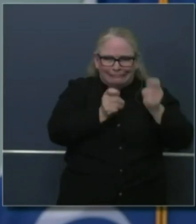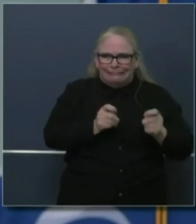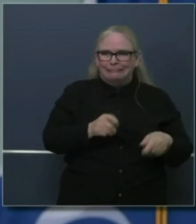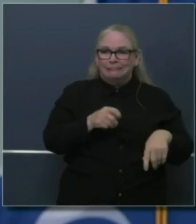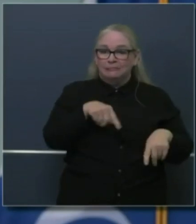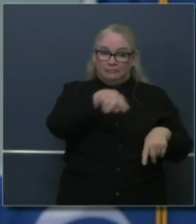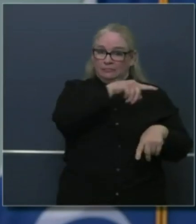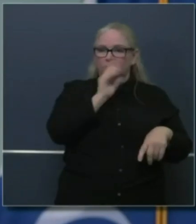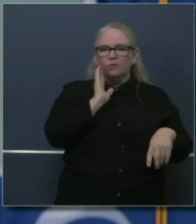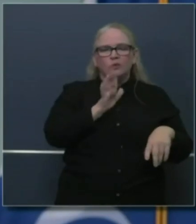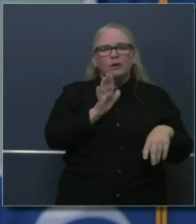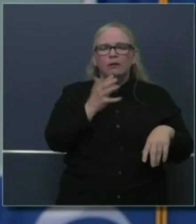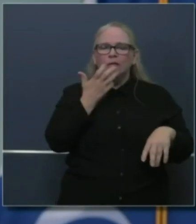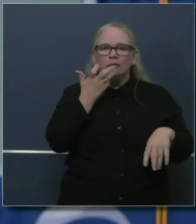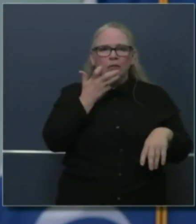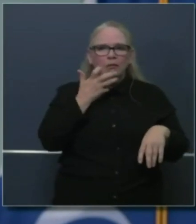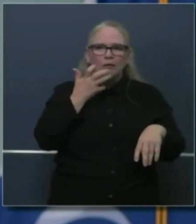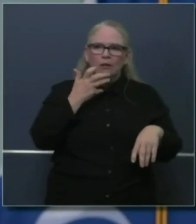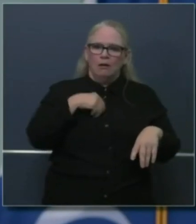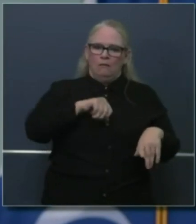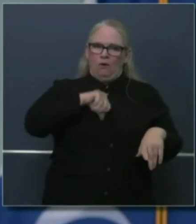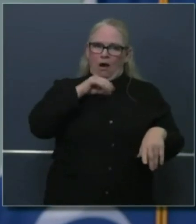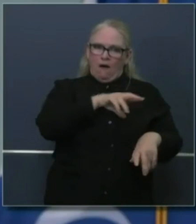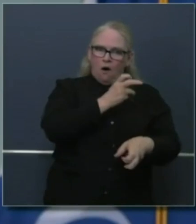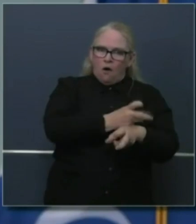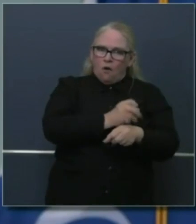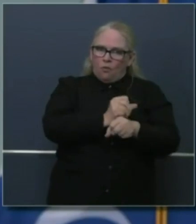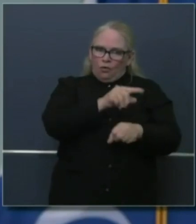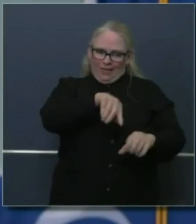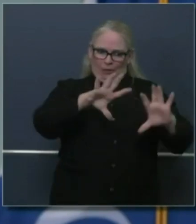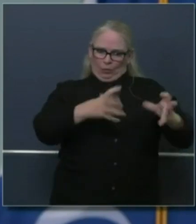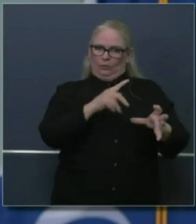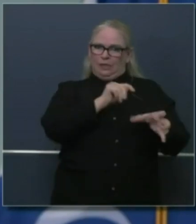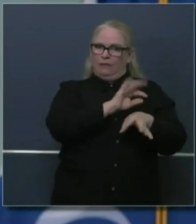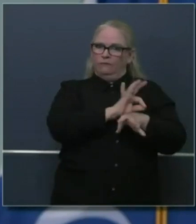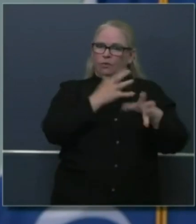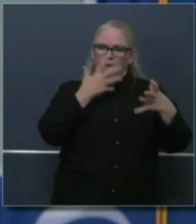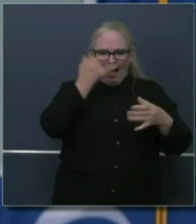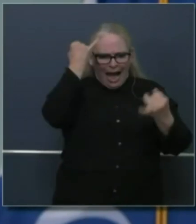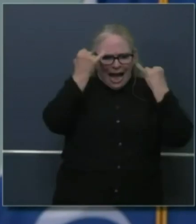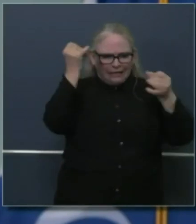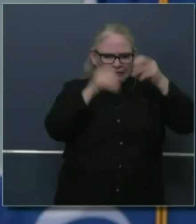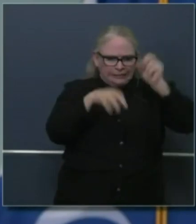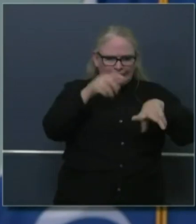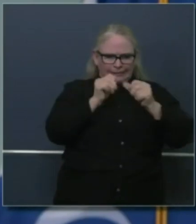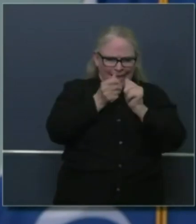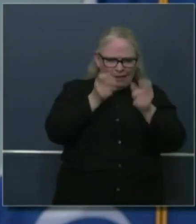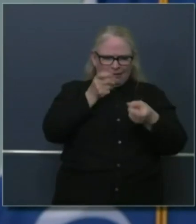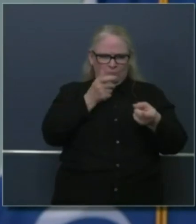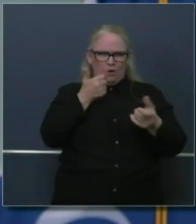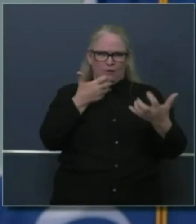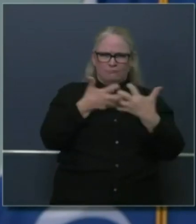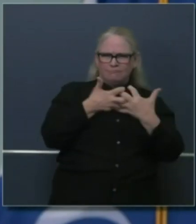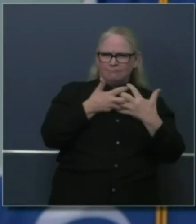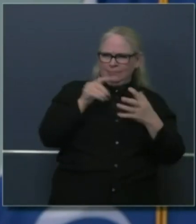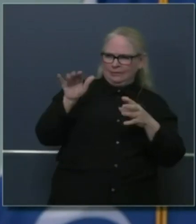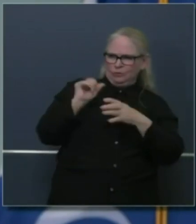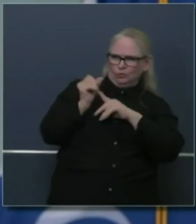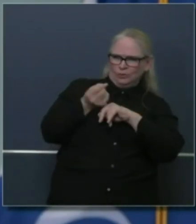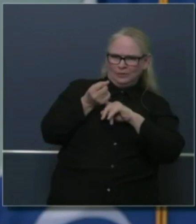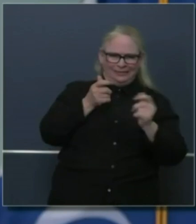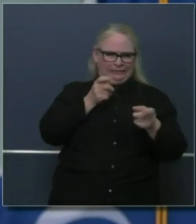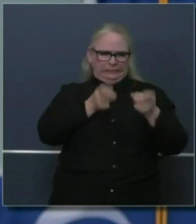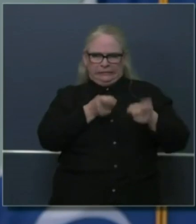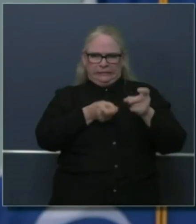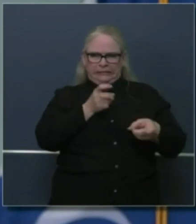any. We could not be more proud of the work that Ann O'Leary and Tom Steyer are doing, our co-chairs of that task force, and the incredible men and women